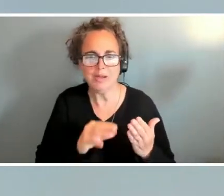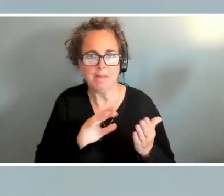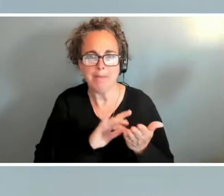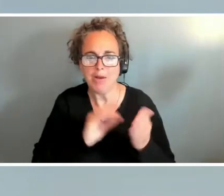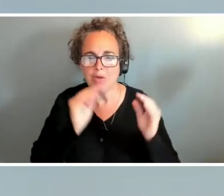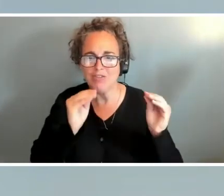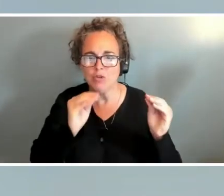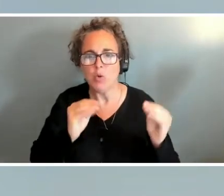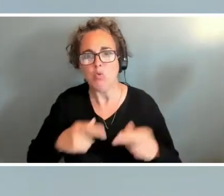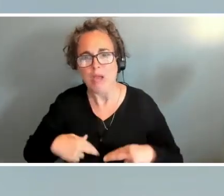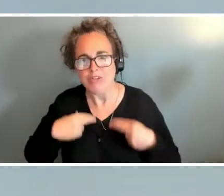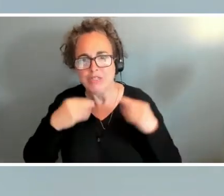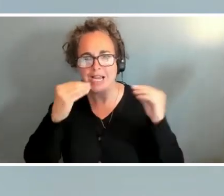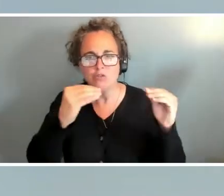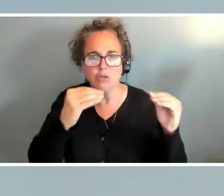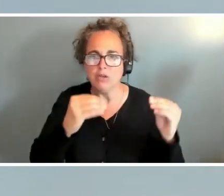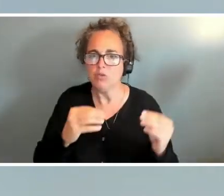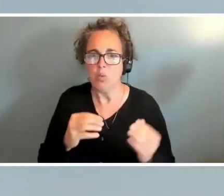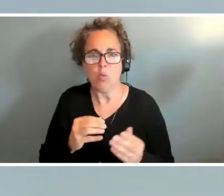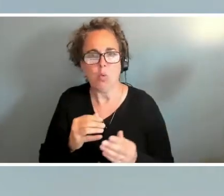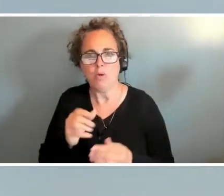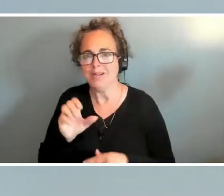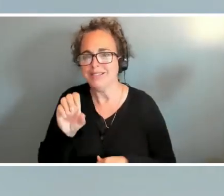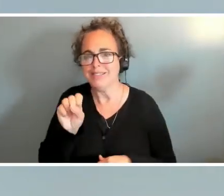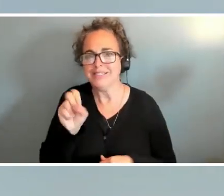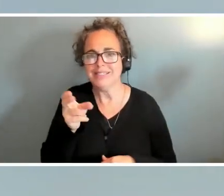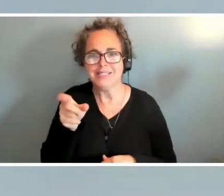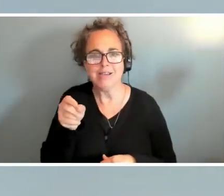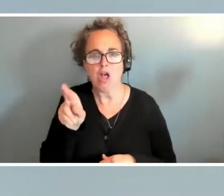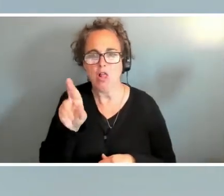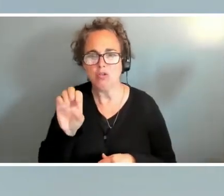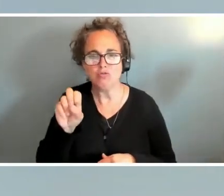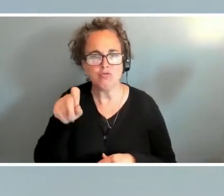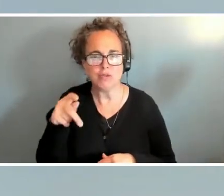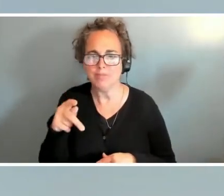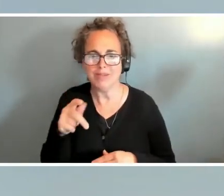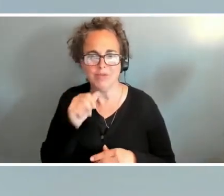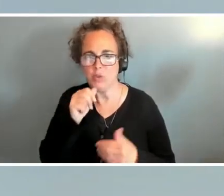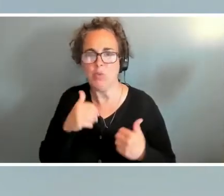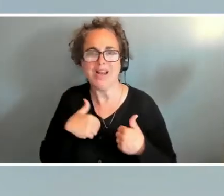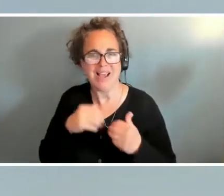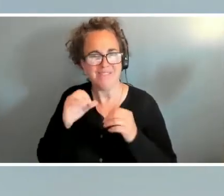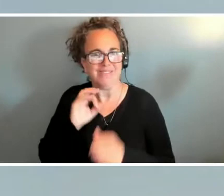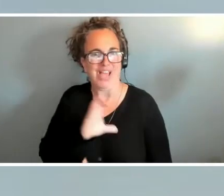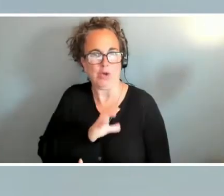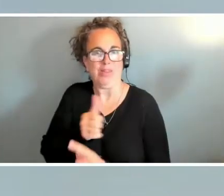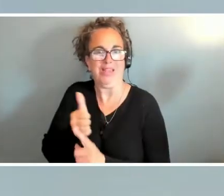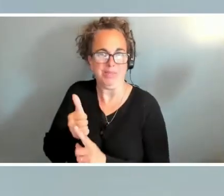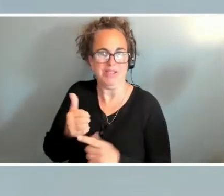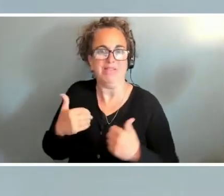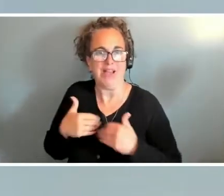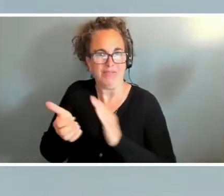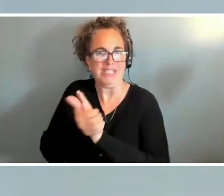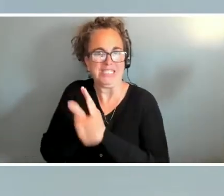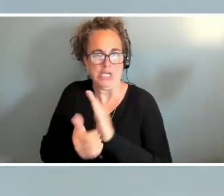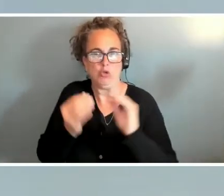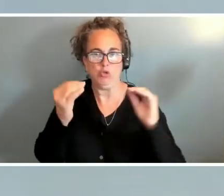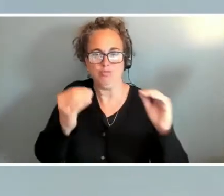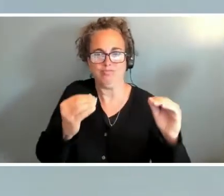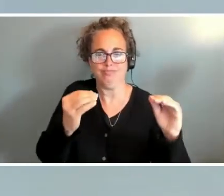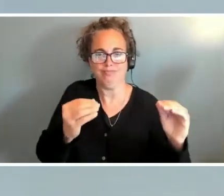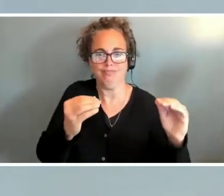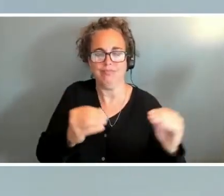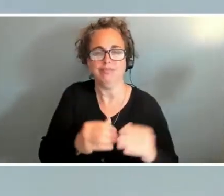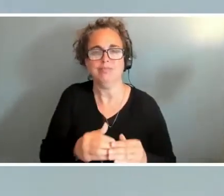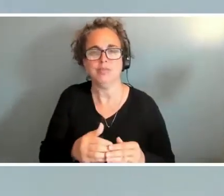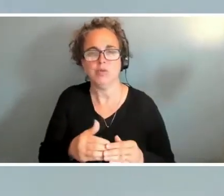residency education, we couldn't do scholarship if we didn't have faculty who had the skills to do that. And so I had been in the